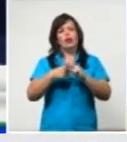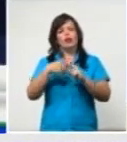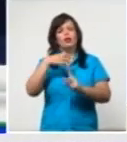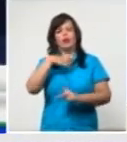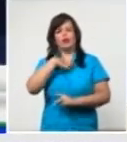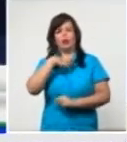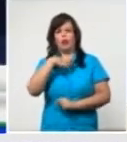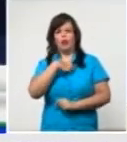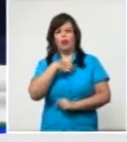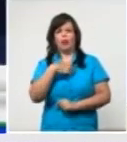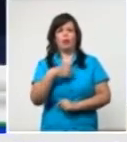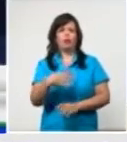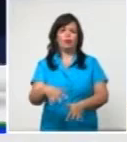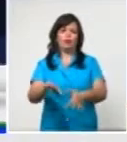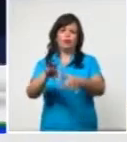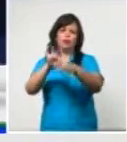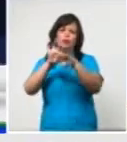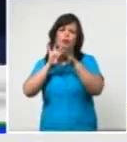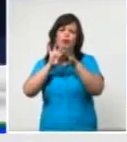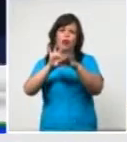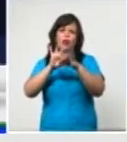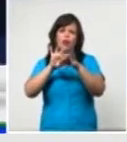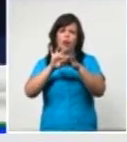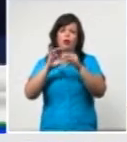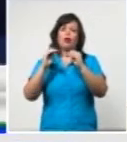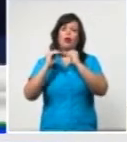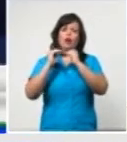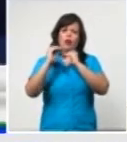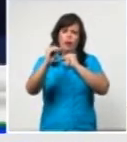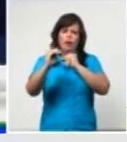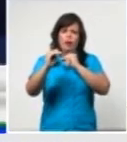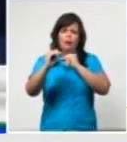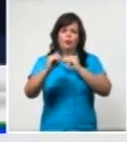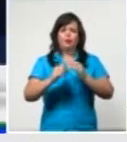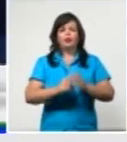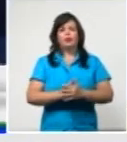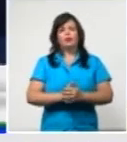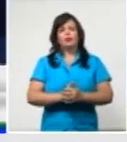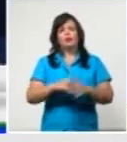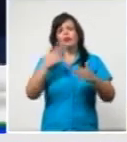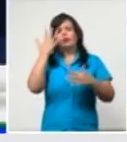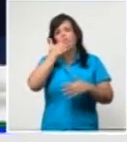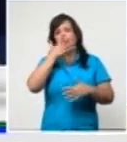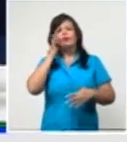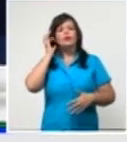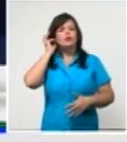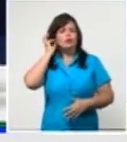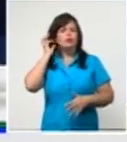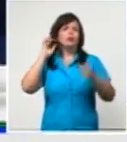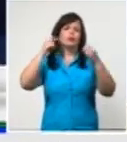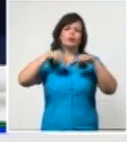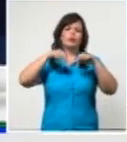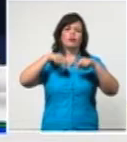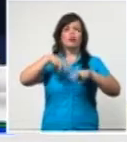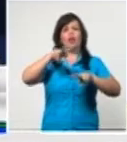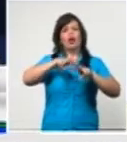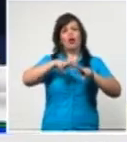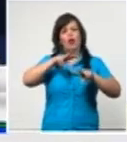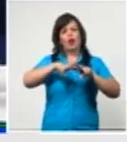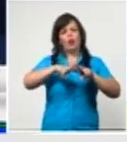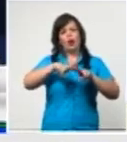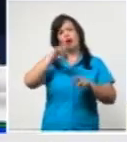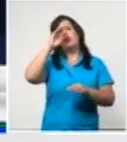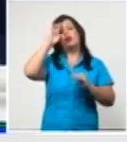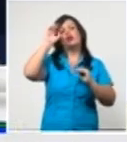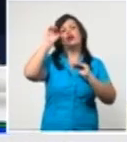And we remain the critical case, which is in a stable critical condition, of the lady from Havana that